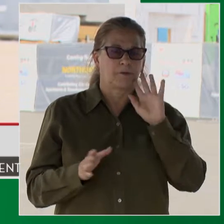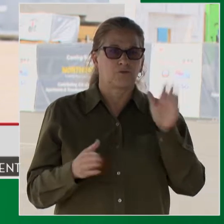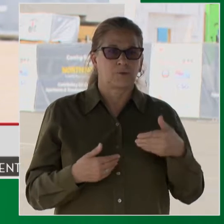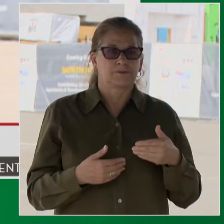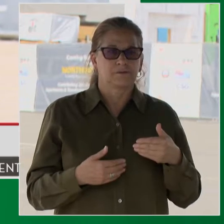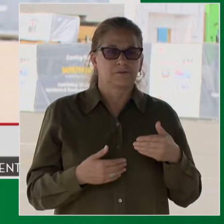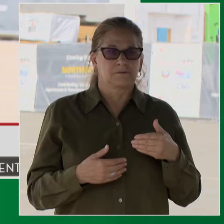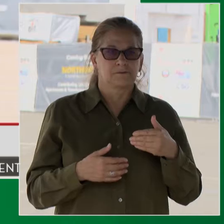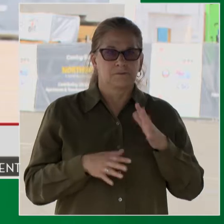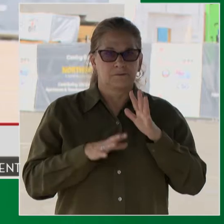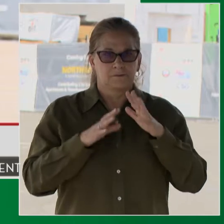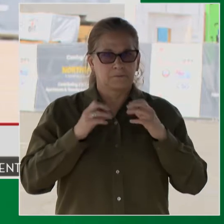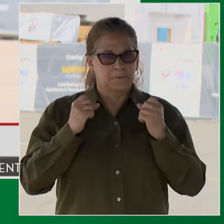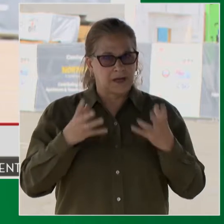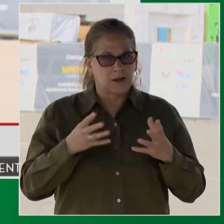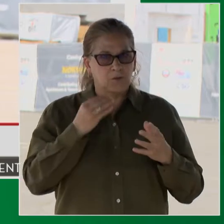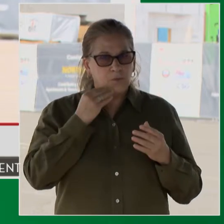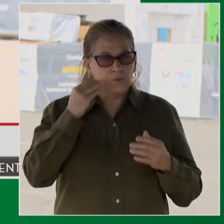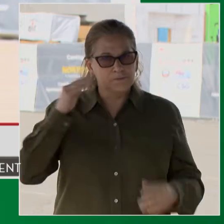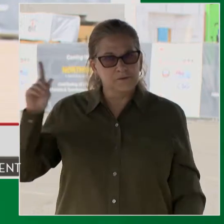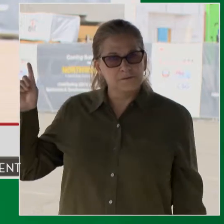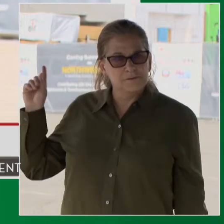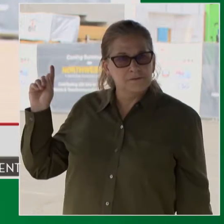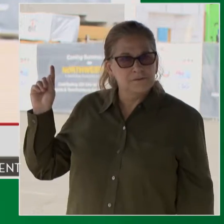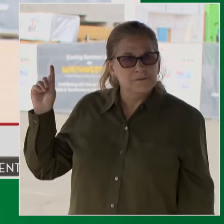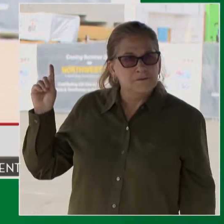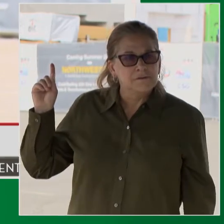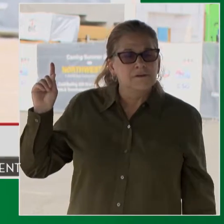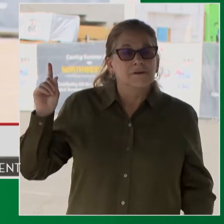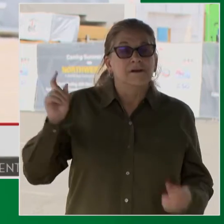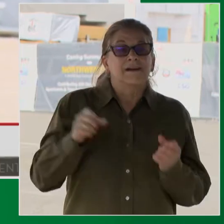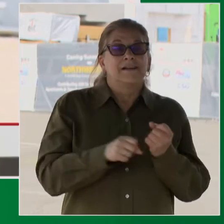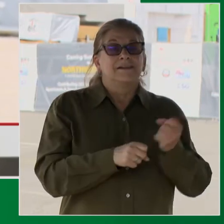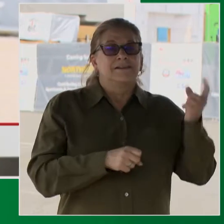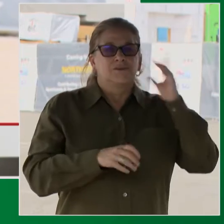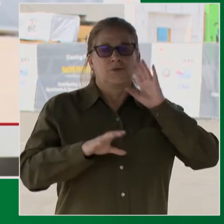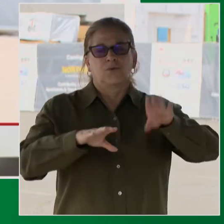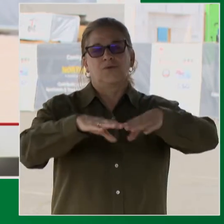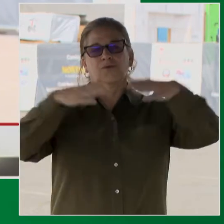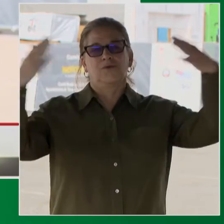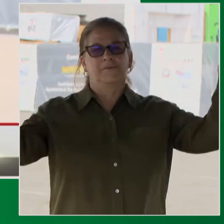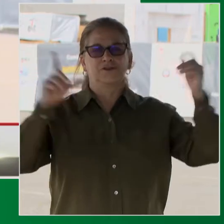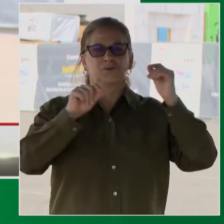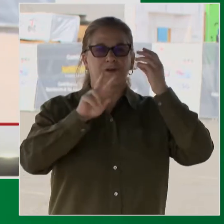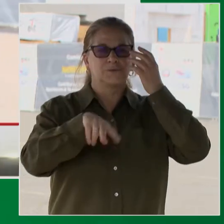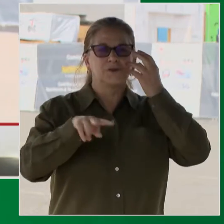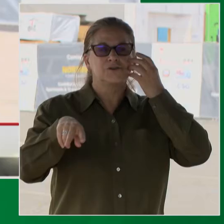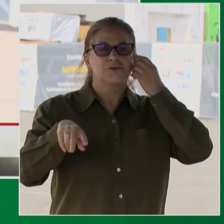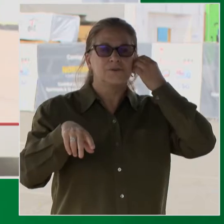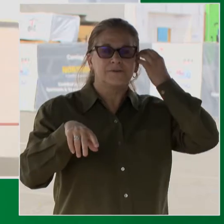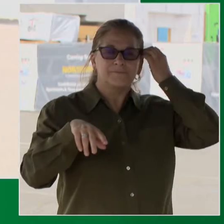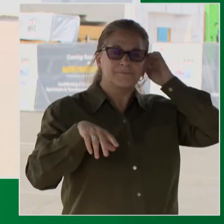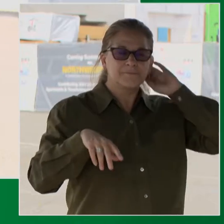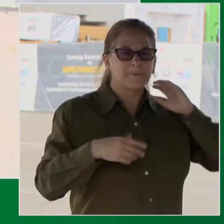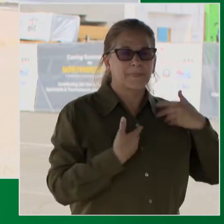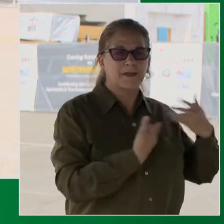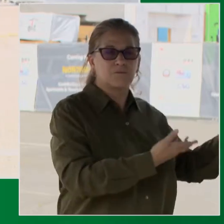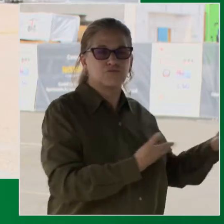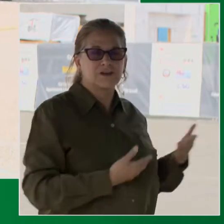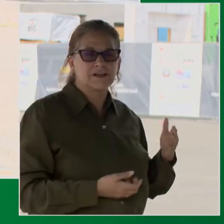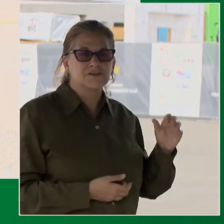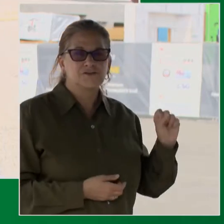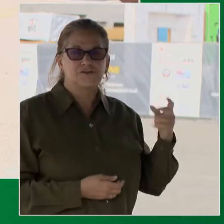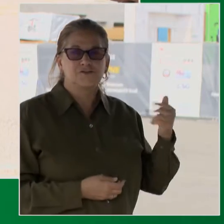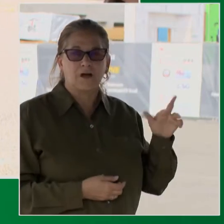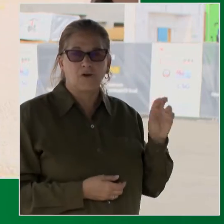goal. So with that, we'll talk about housing a little bit later. I wanted to bring into the conversation Sharon Carney. Sharon serves as the Chief of Staff